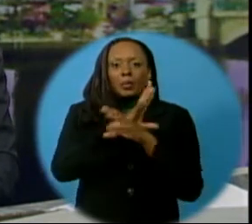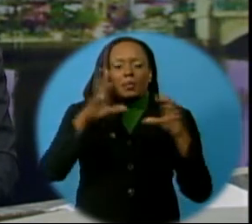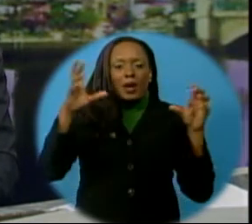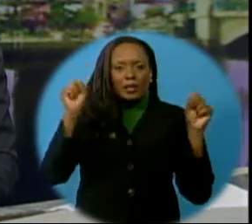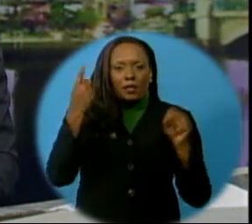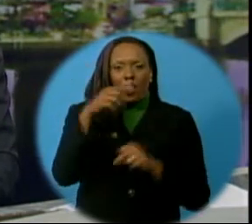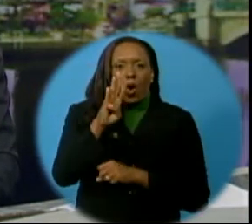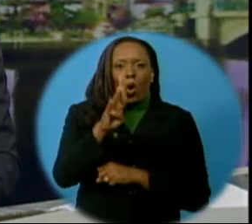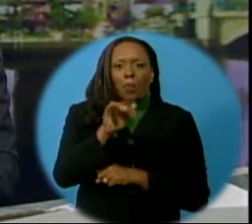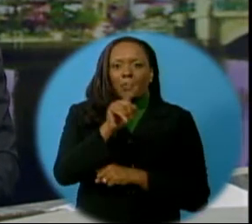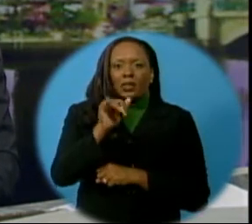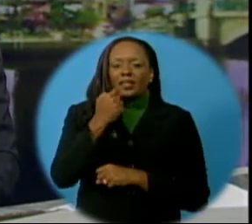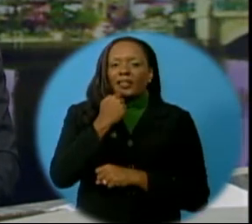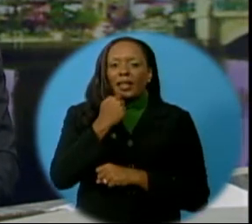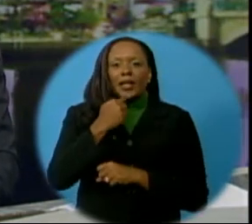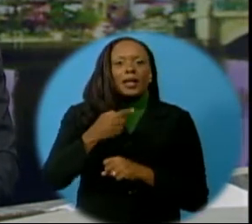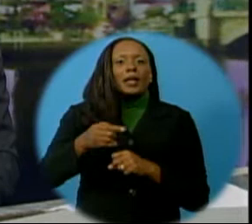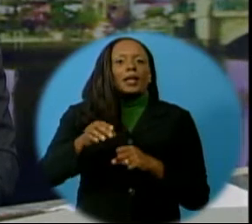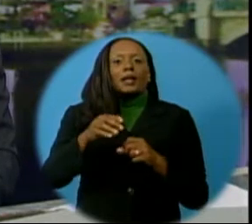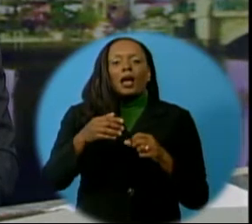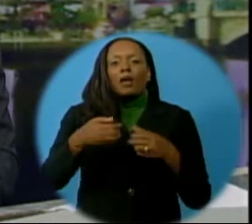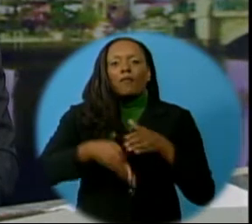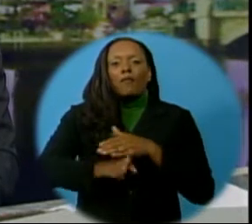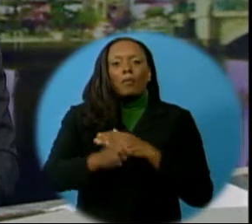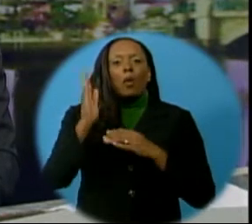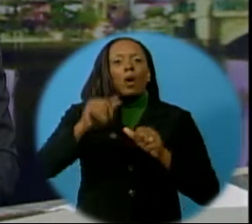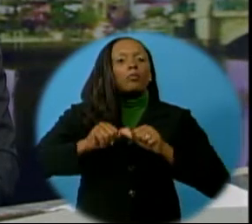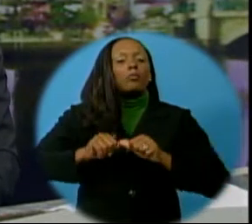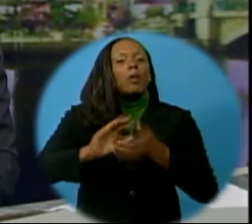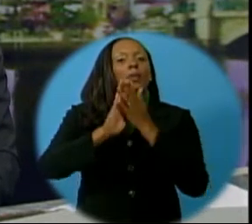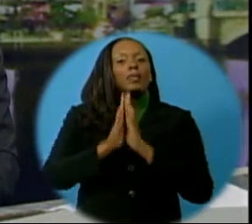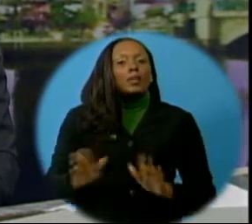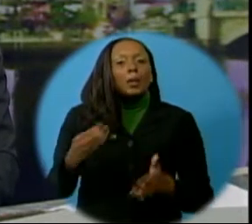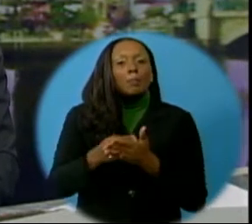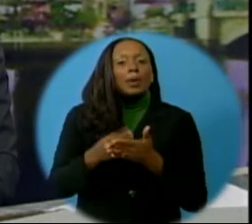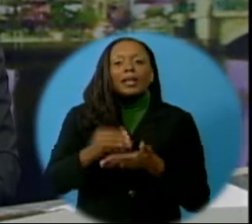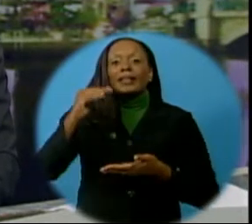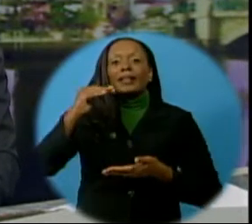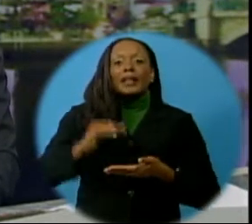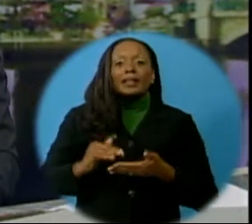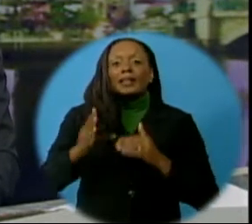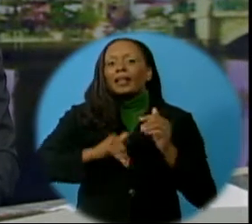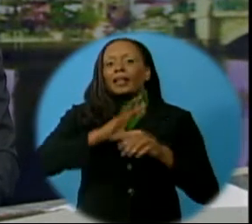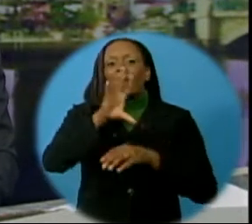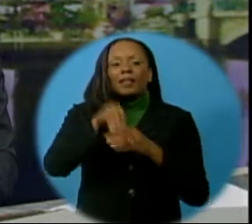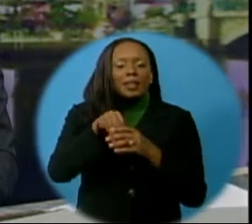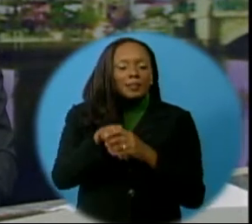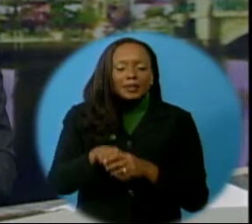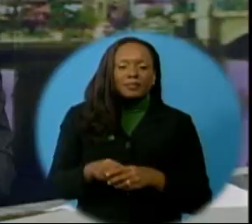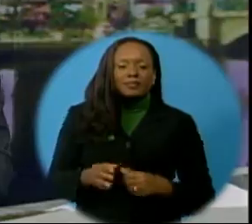the assurance that the games will go on peacefully, adding that the money utilized is much less than the investment in local